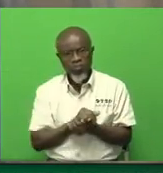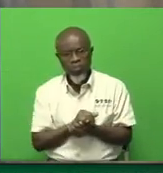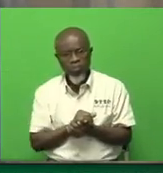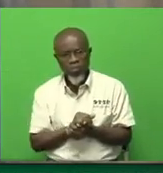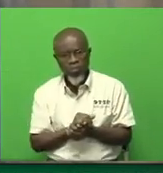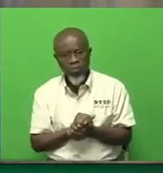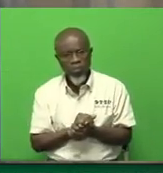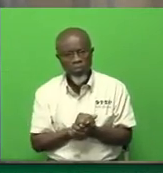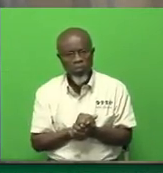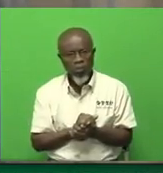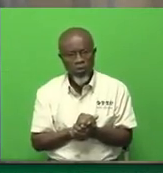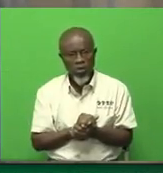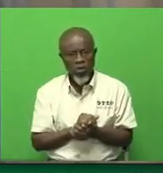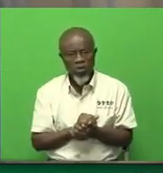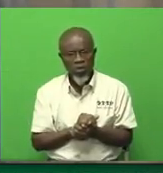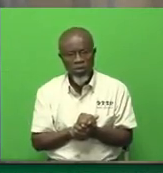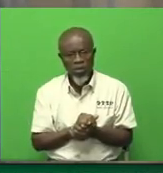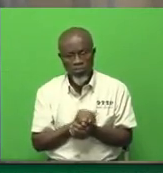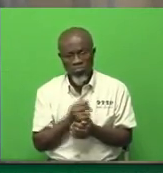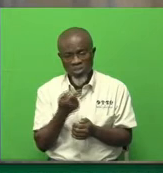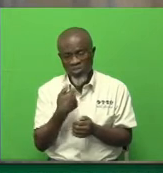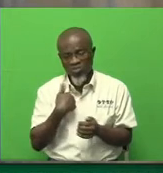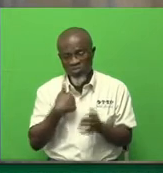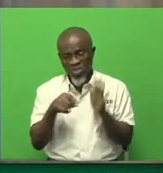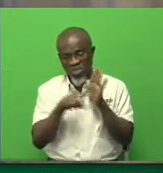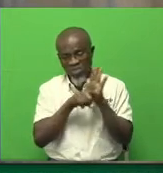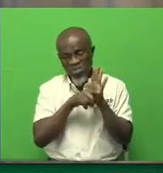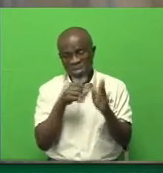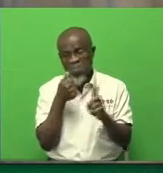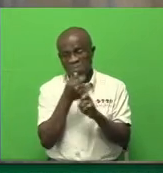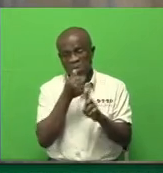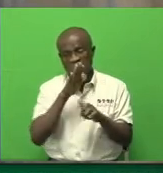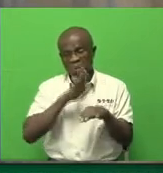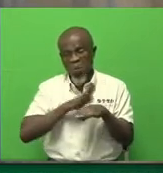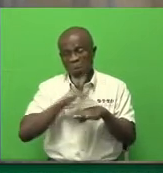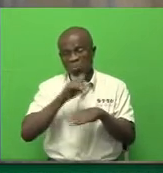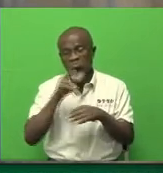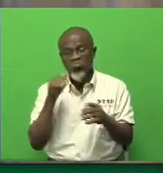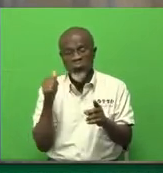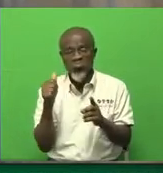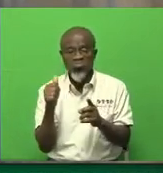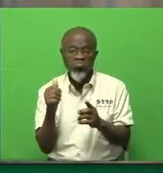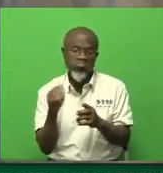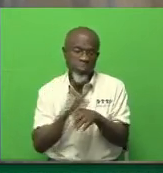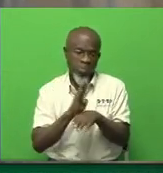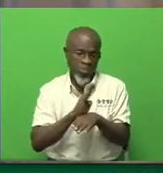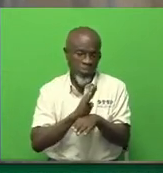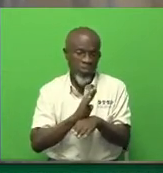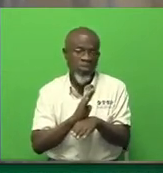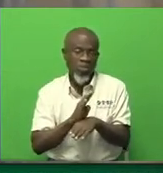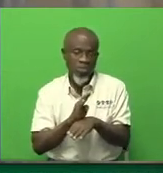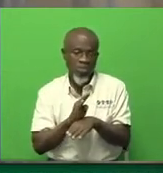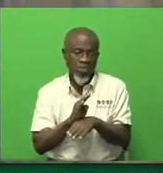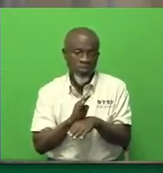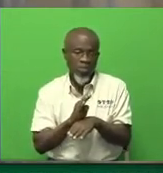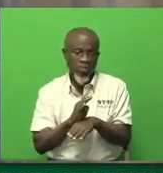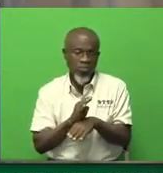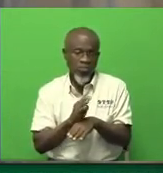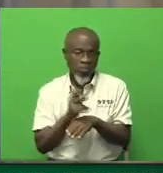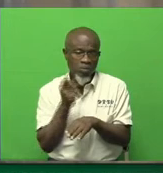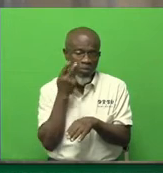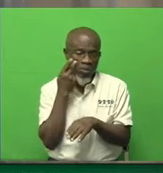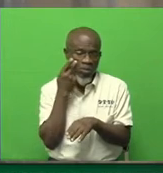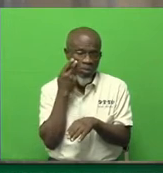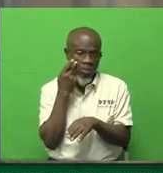activity and um we saw recently following the budget presentation business